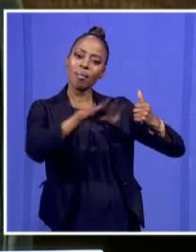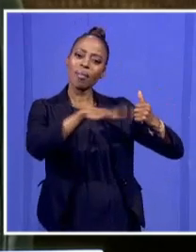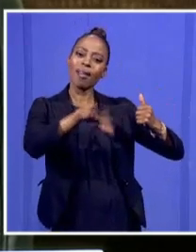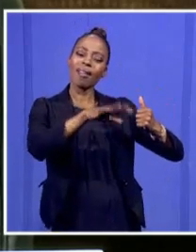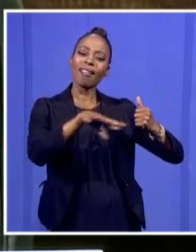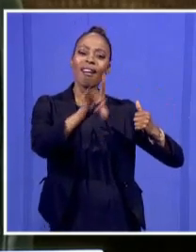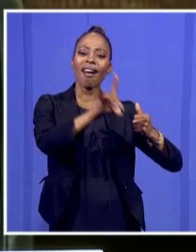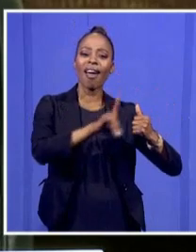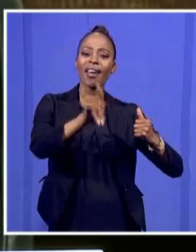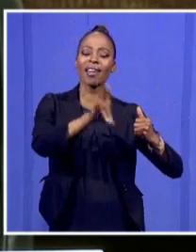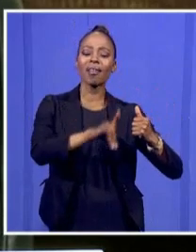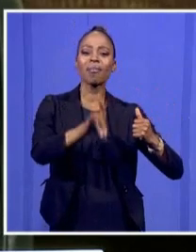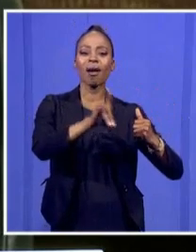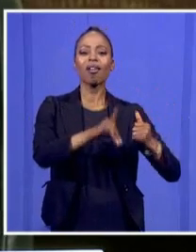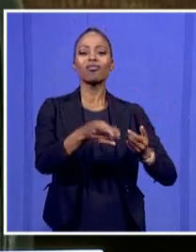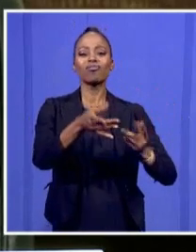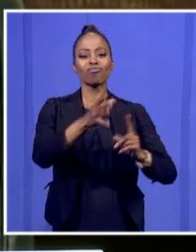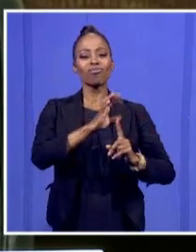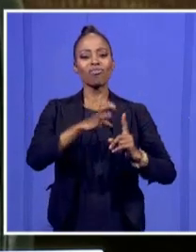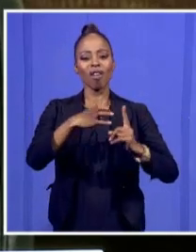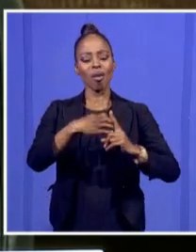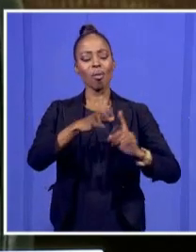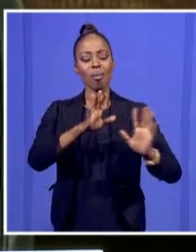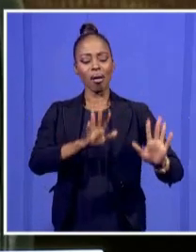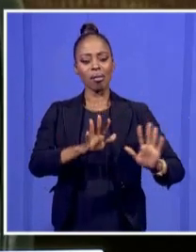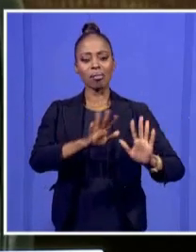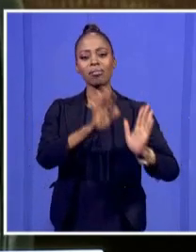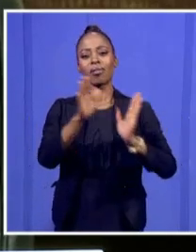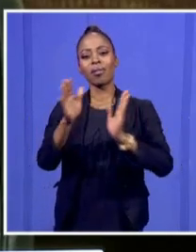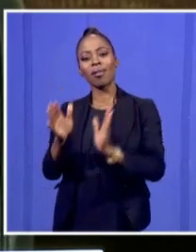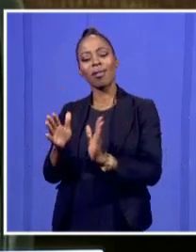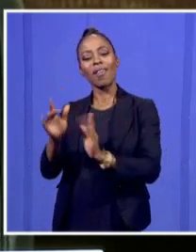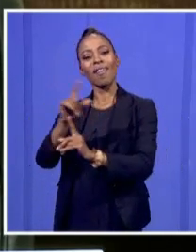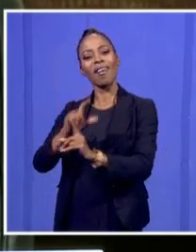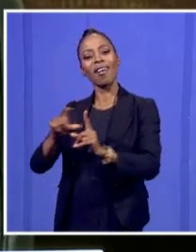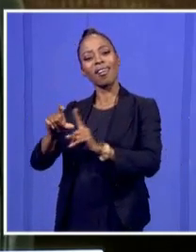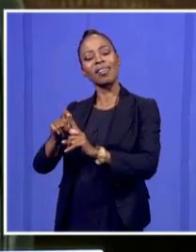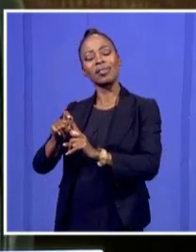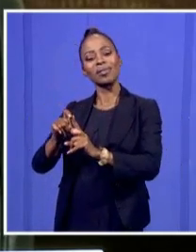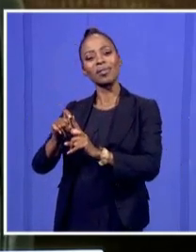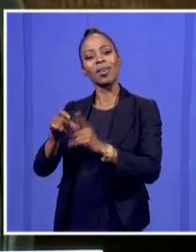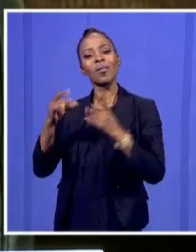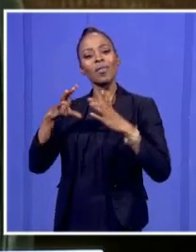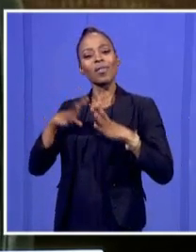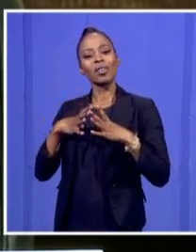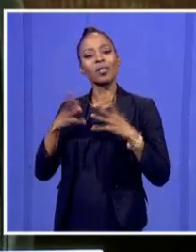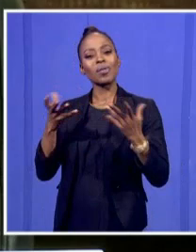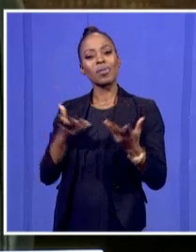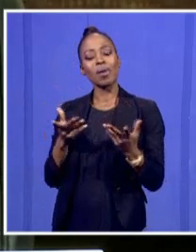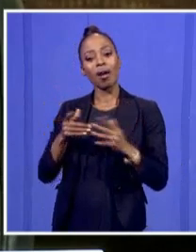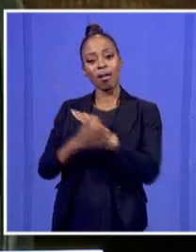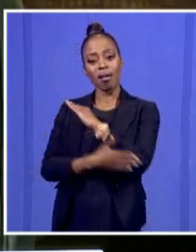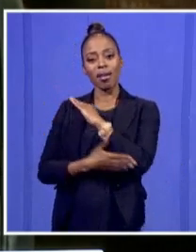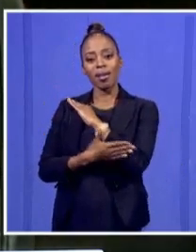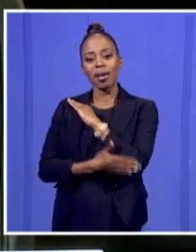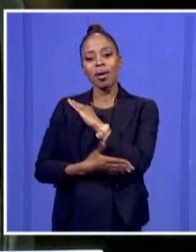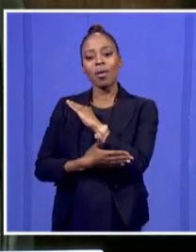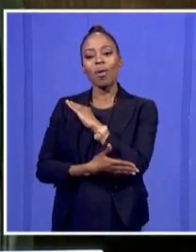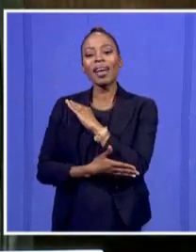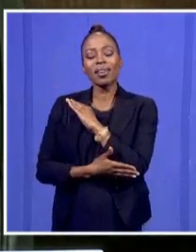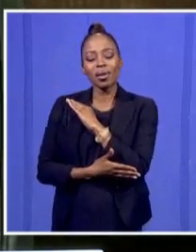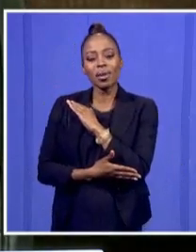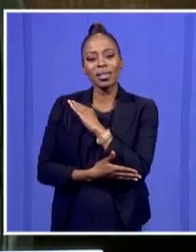wild animals in their natural habitat, or the cultural riches of our country and our jazz